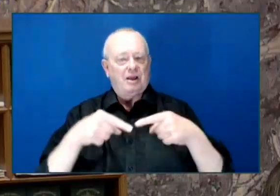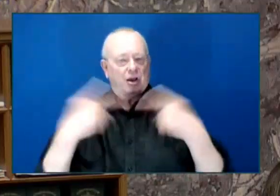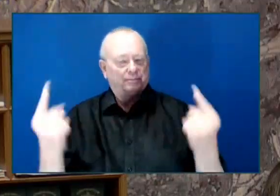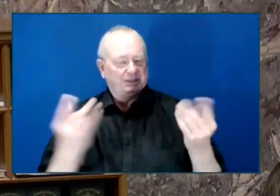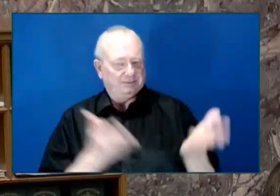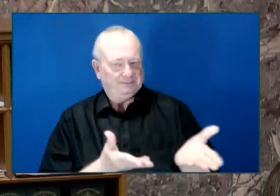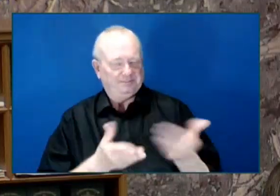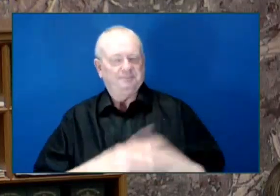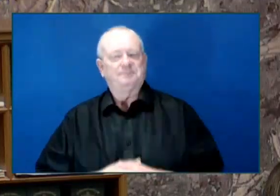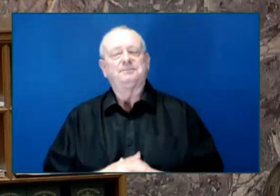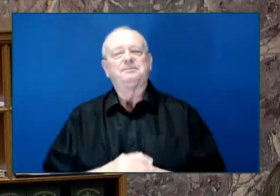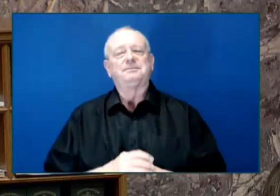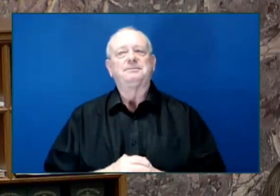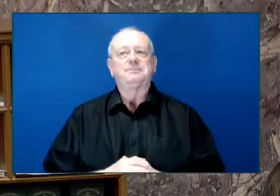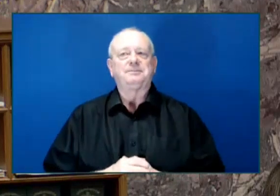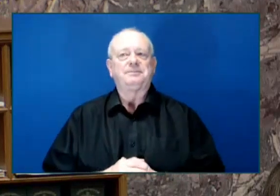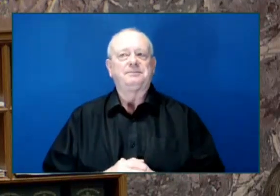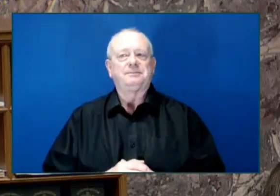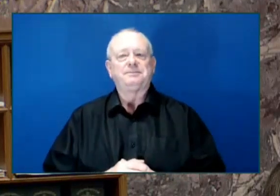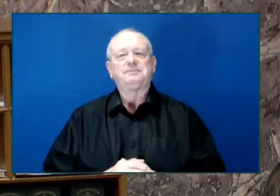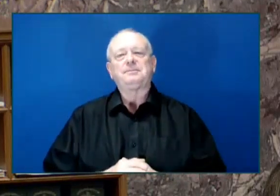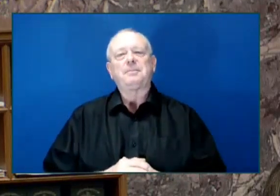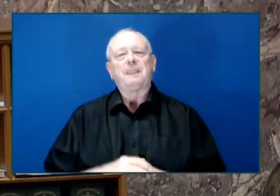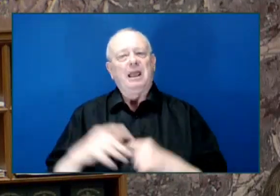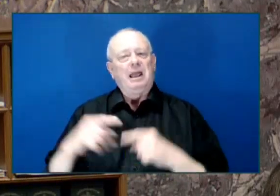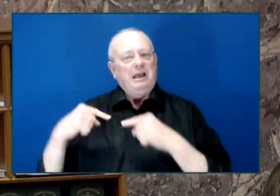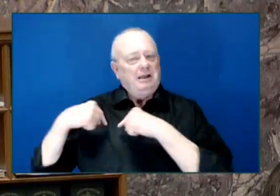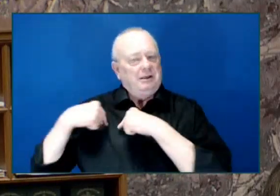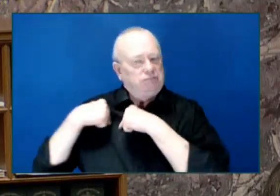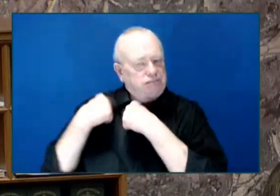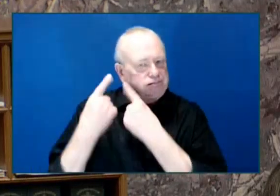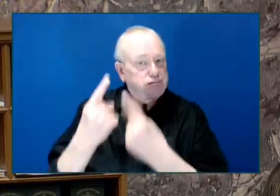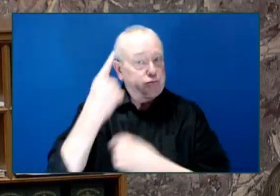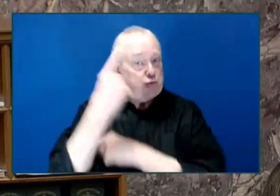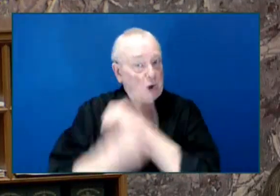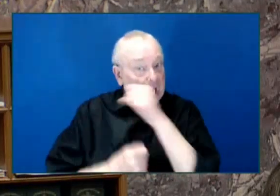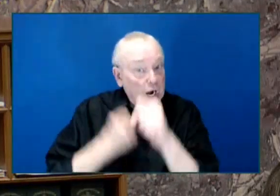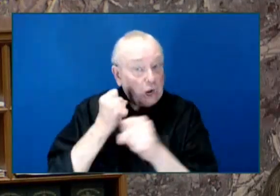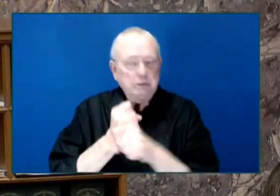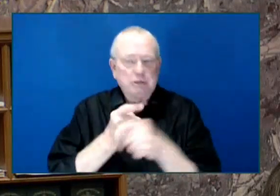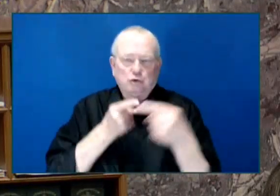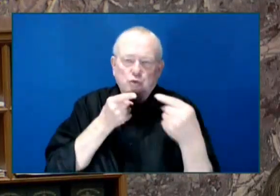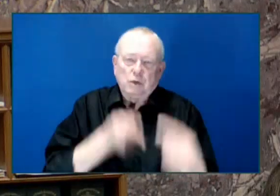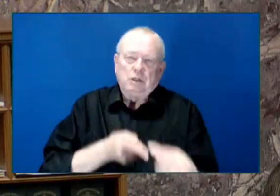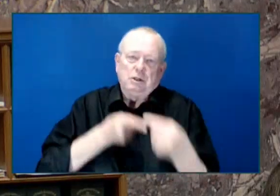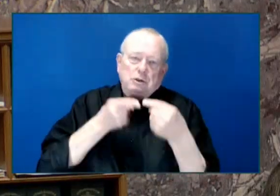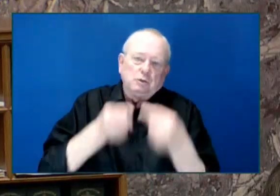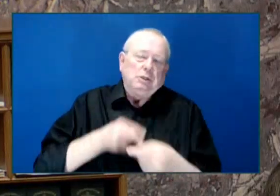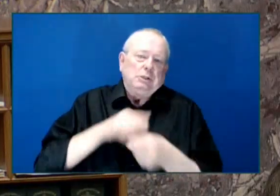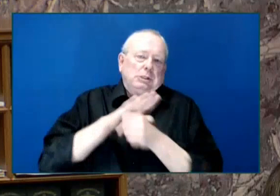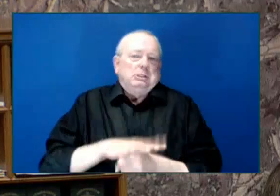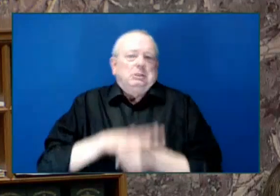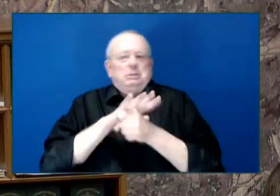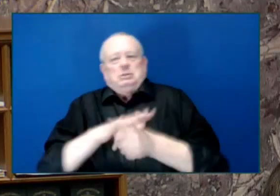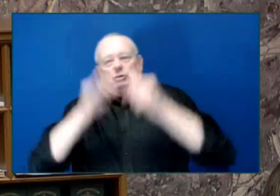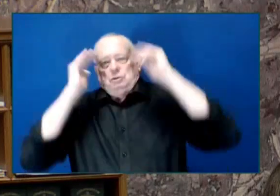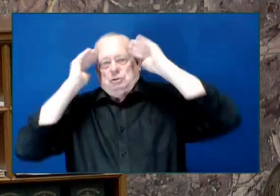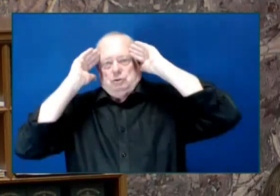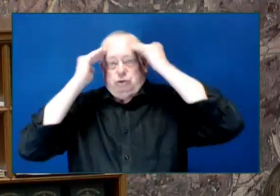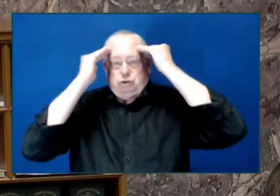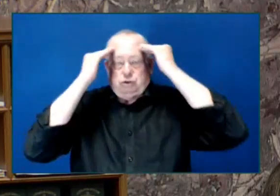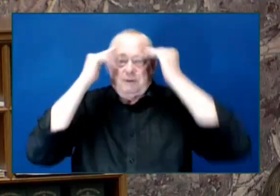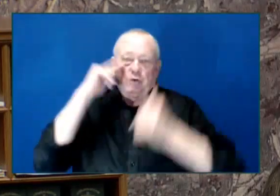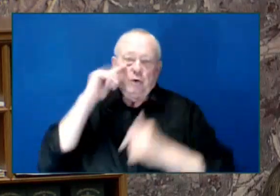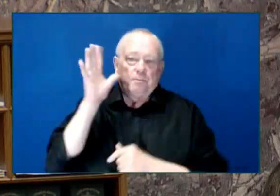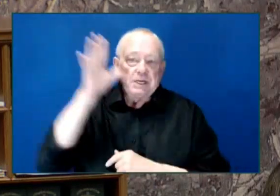and stress for parents of children with autism, this Premier announced a long overdue reversal of the